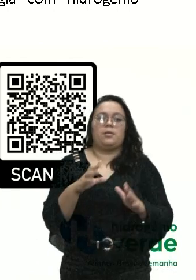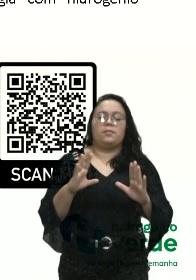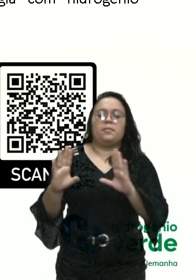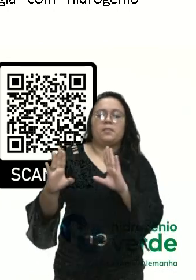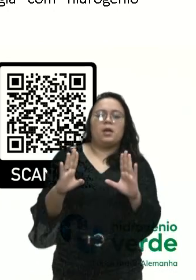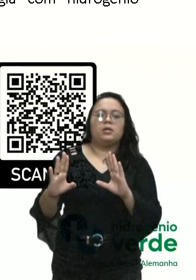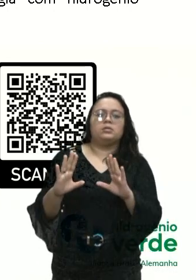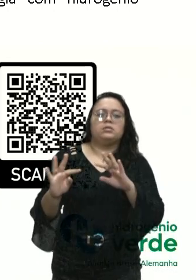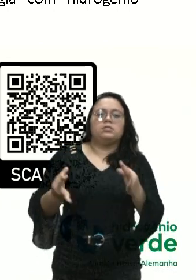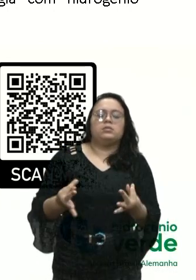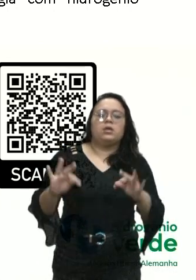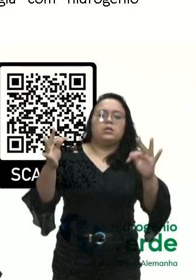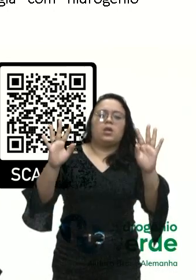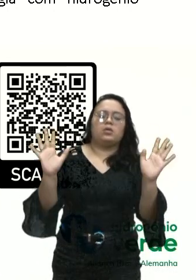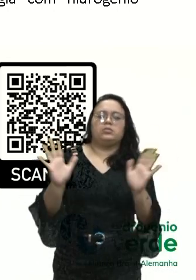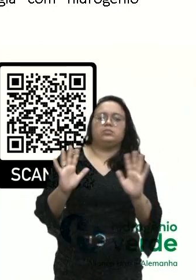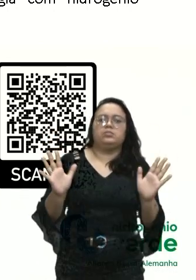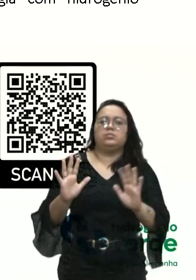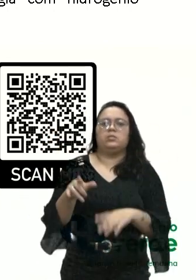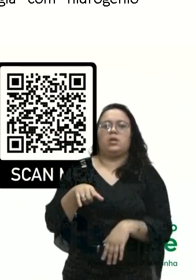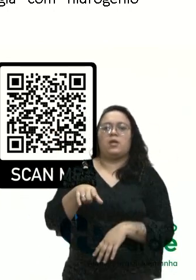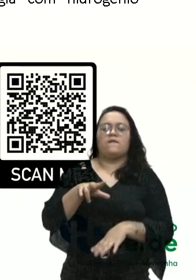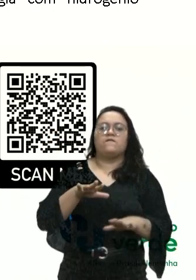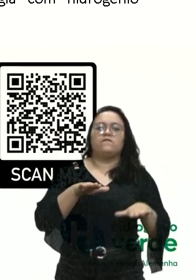this technological part, and we want